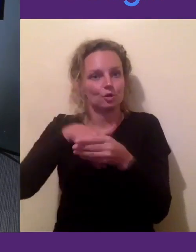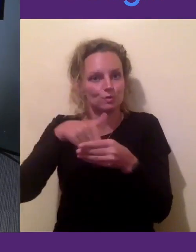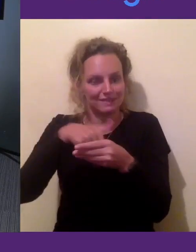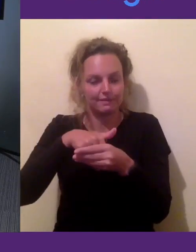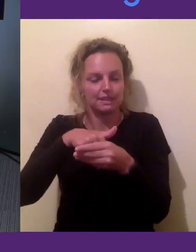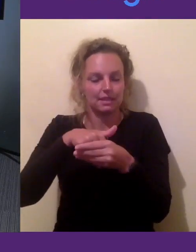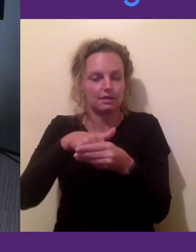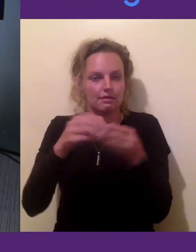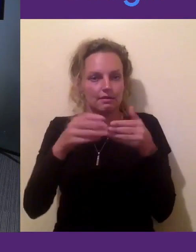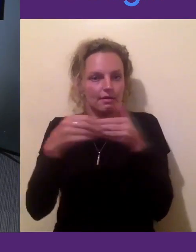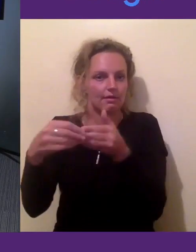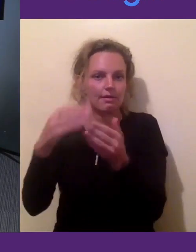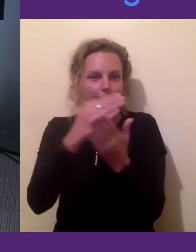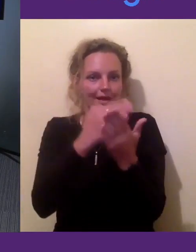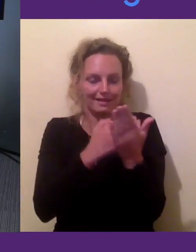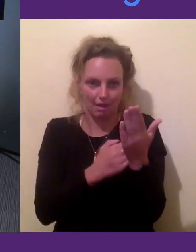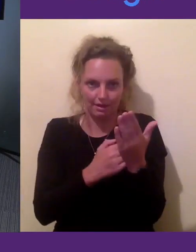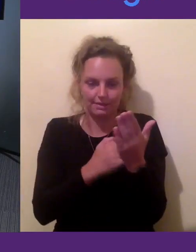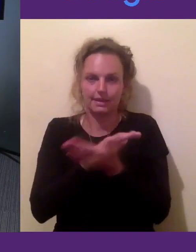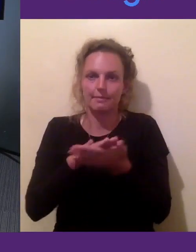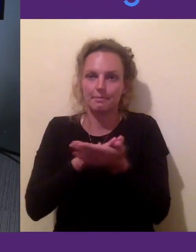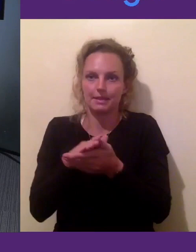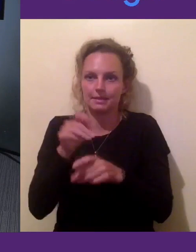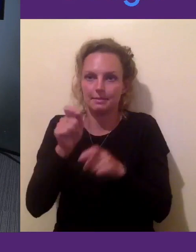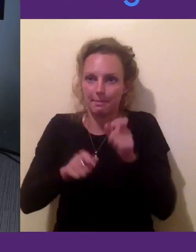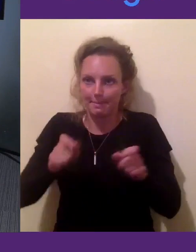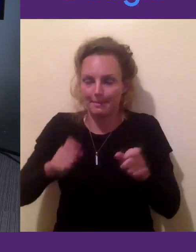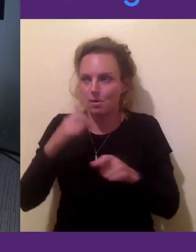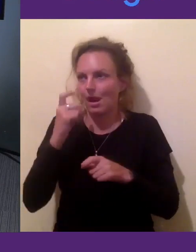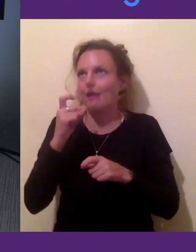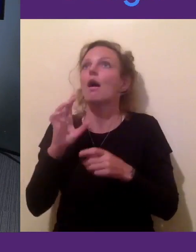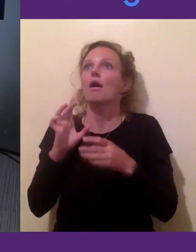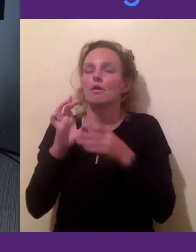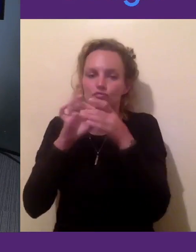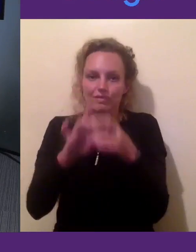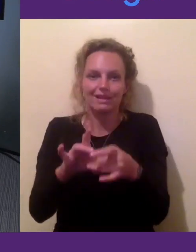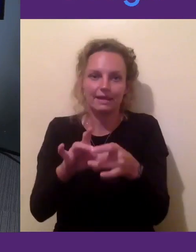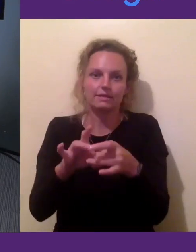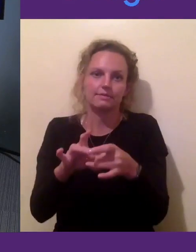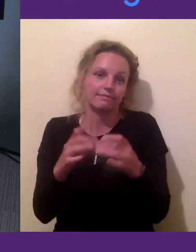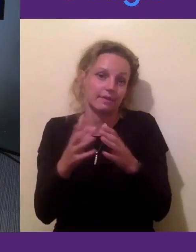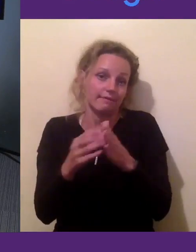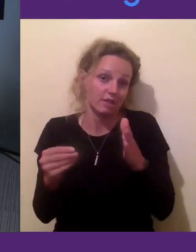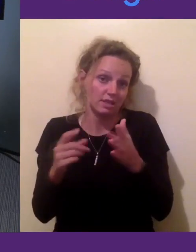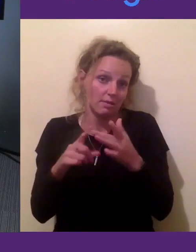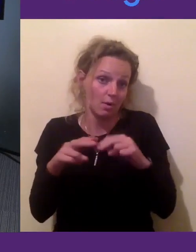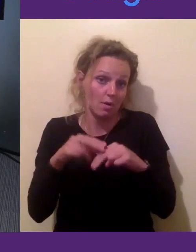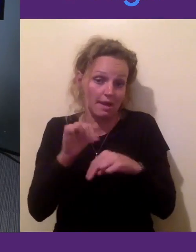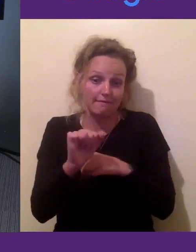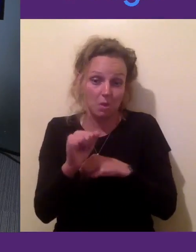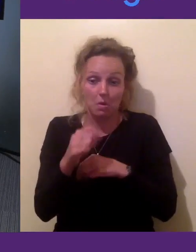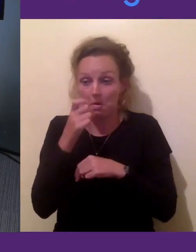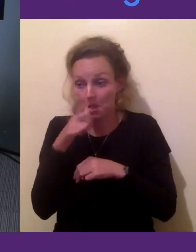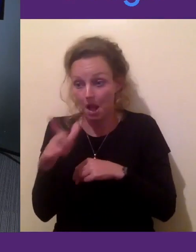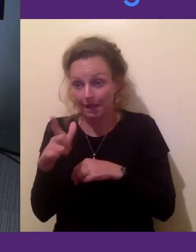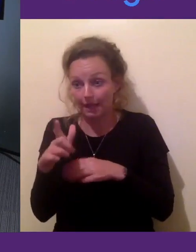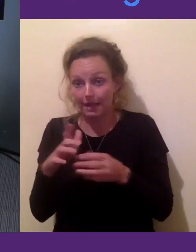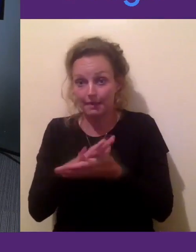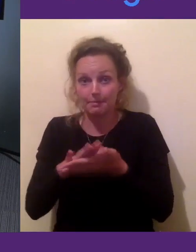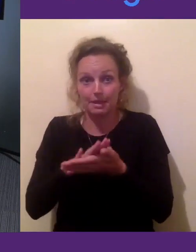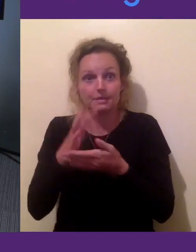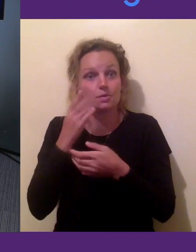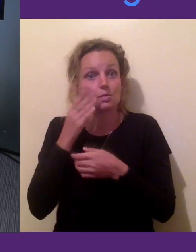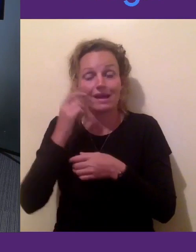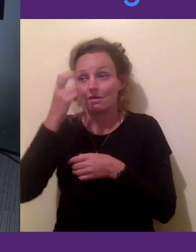so that people can relate and make it egoistically. And I talk about, if you get lucky, you're going to be disabled when you get older. You will see worse, you will hear worse. So if